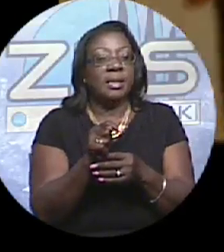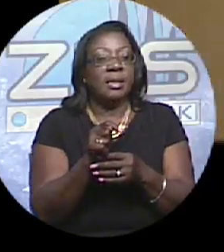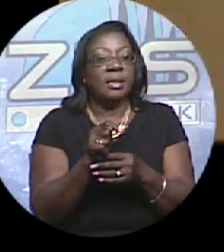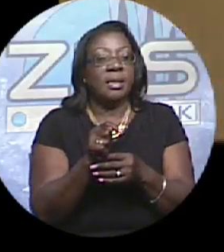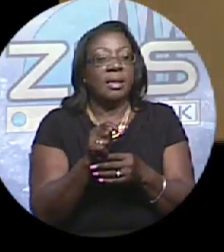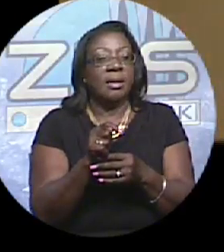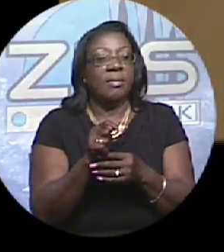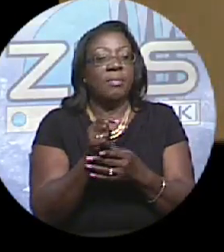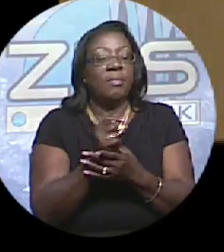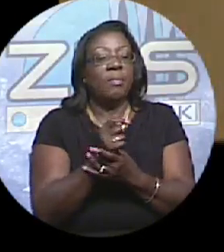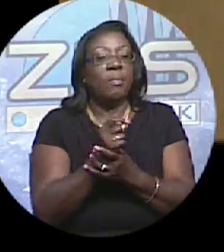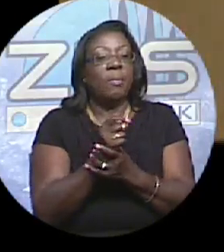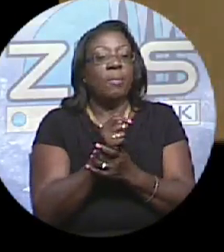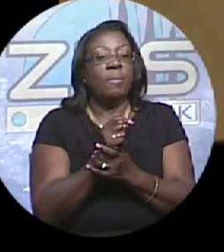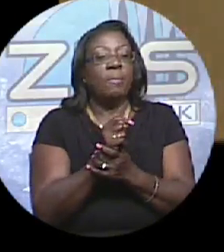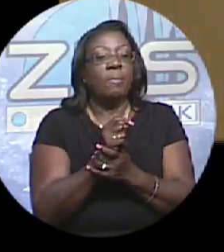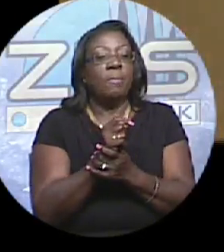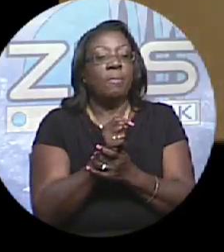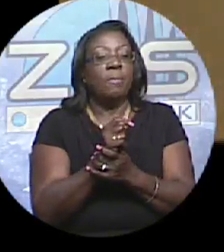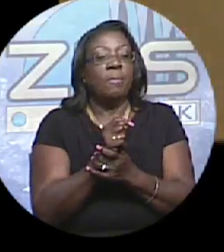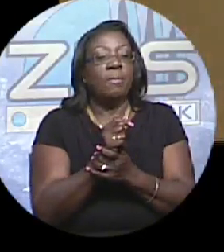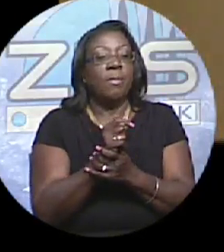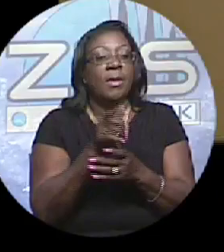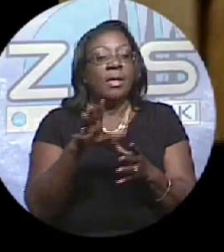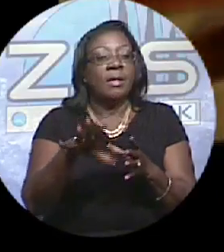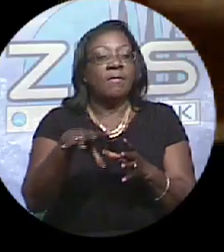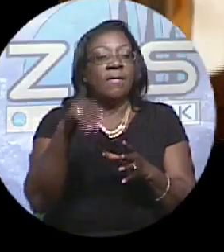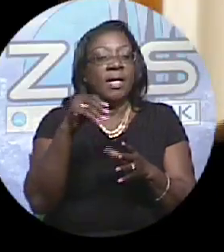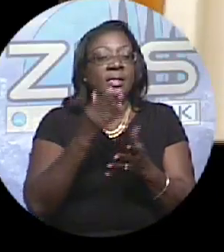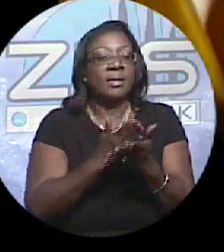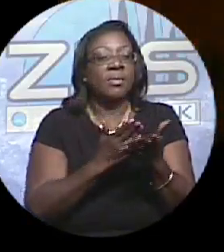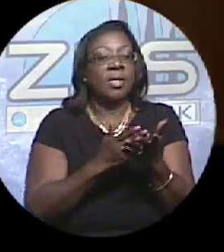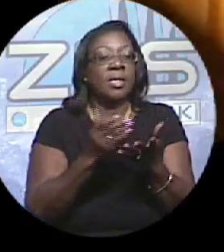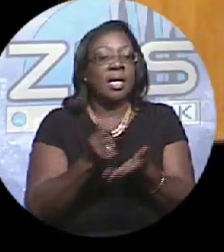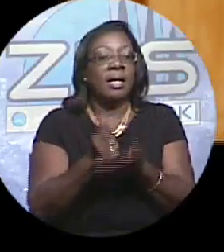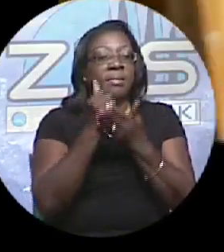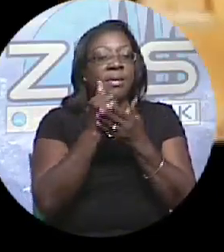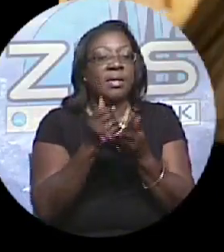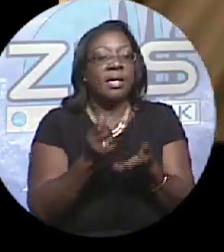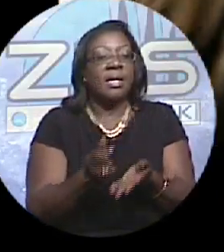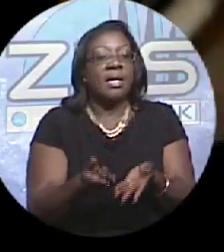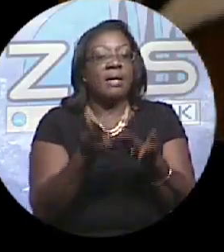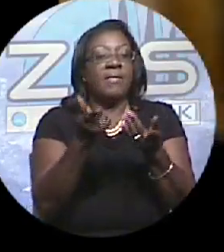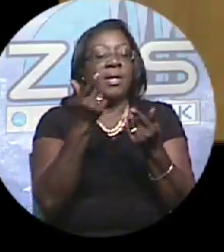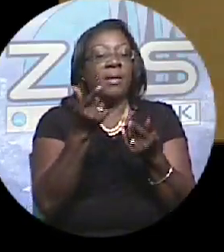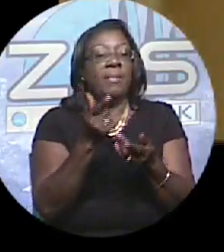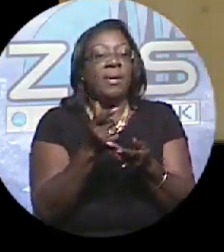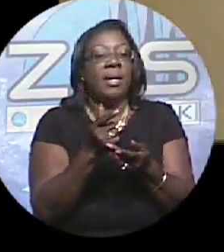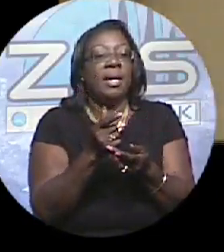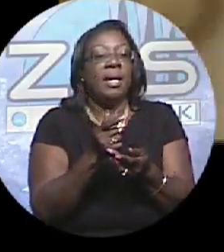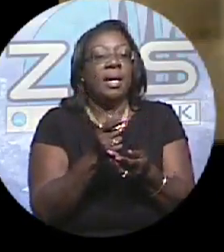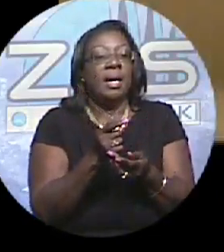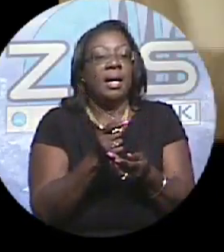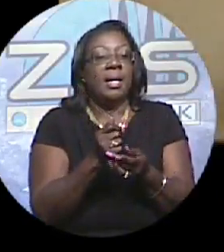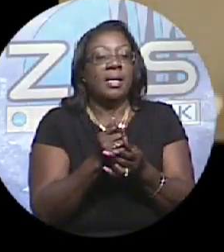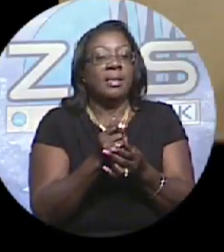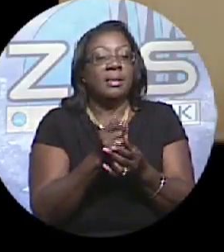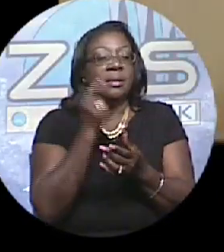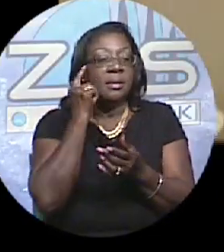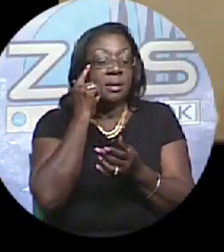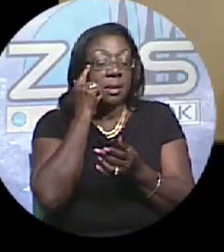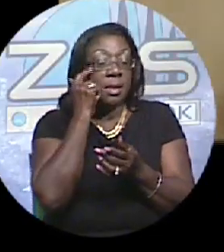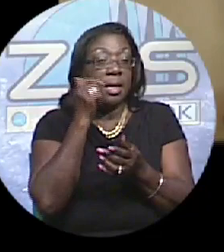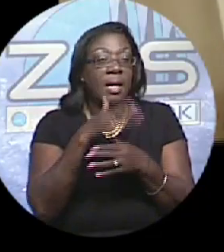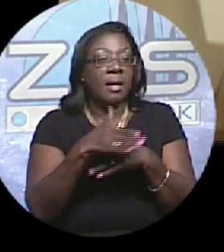here? To do it up. I just had somebody to help me hold it up because they're heavy. And after